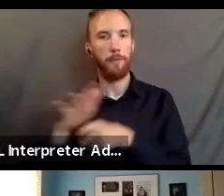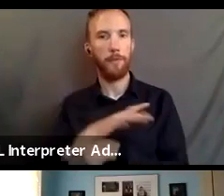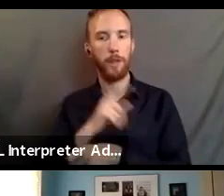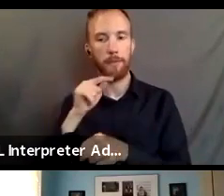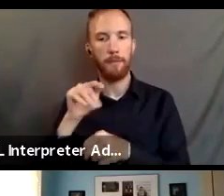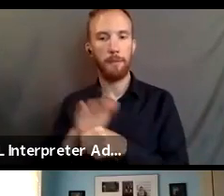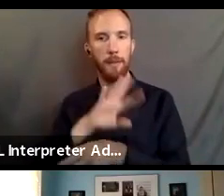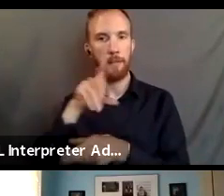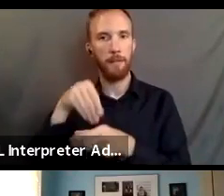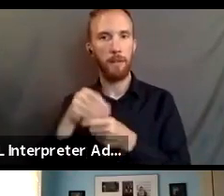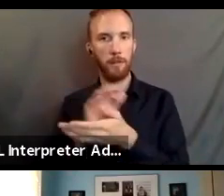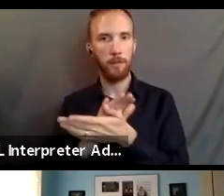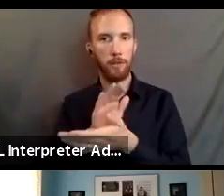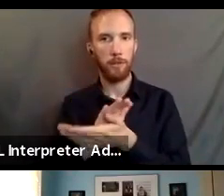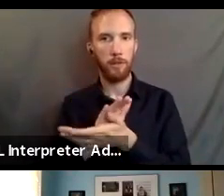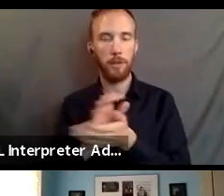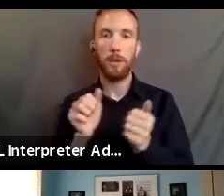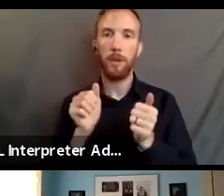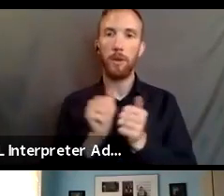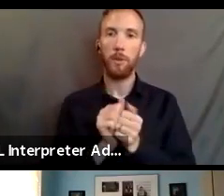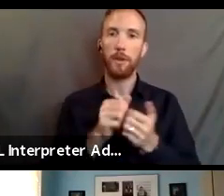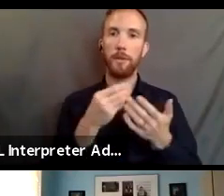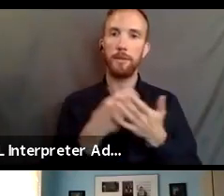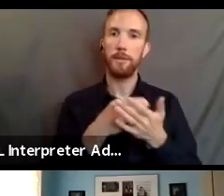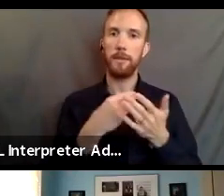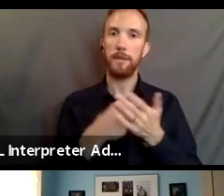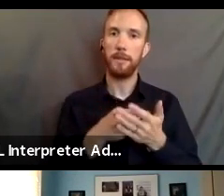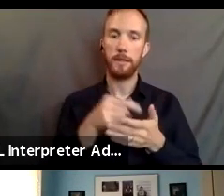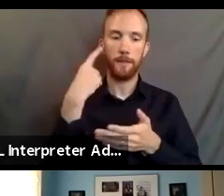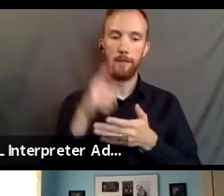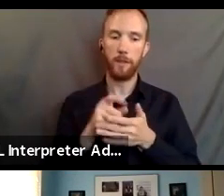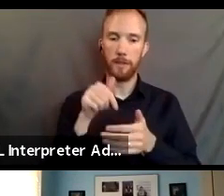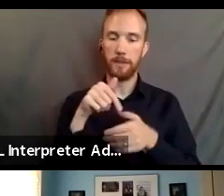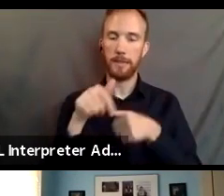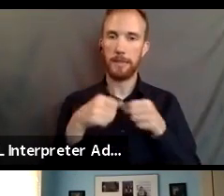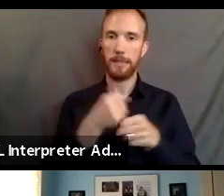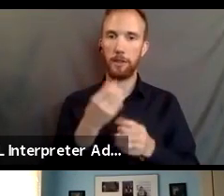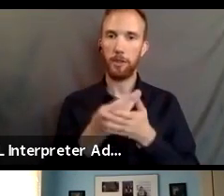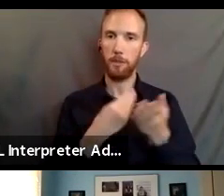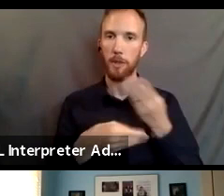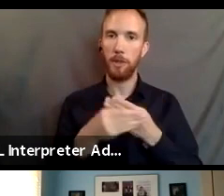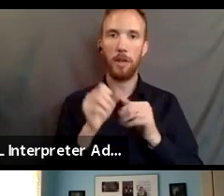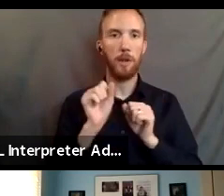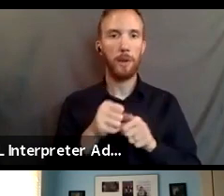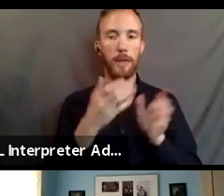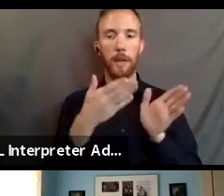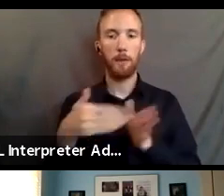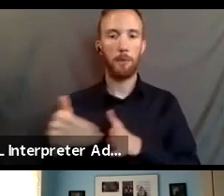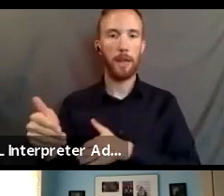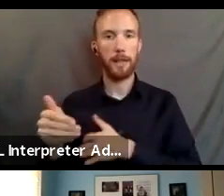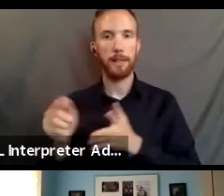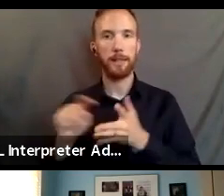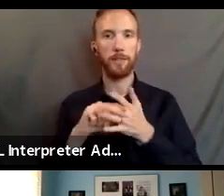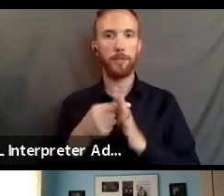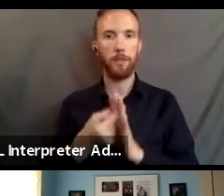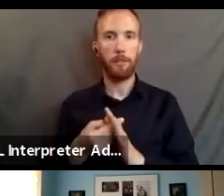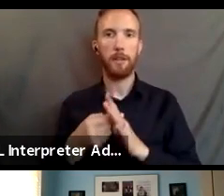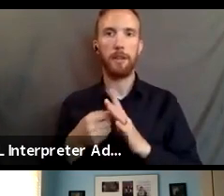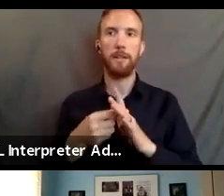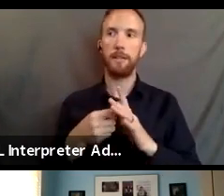with the pledge funds in this year's budget we can begin the process of planning and implementation that will include parent and community